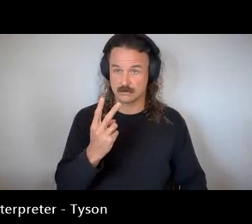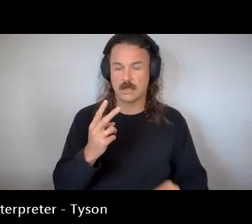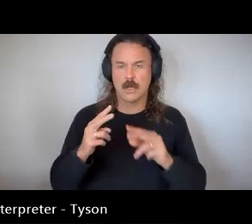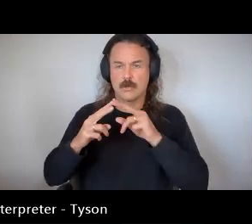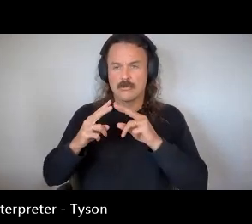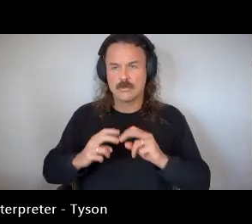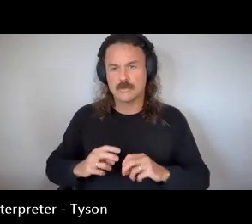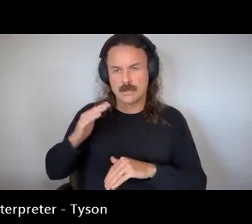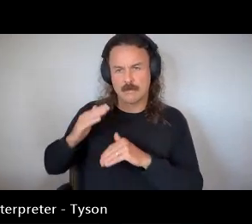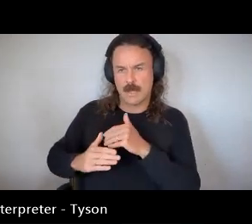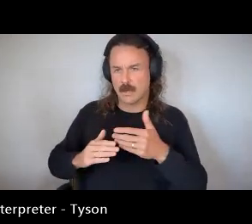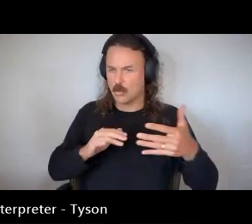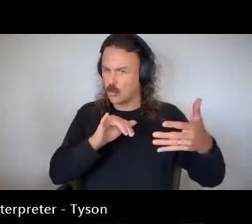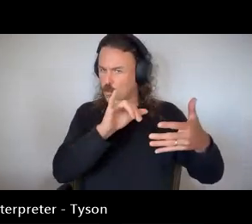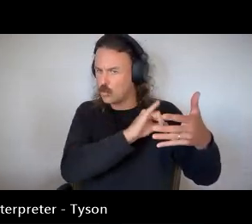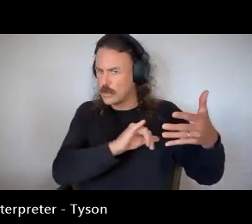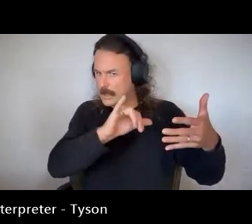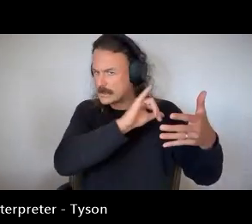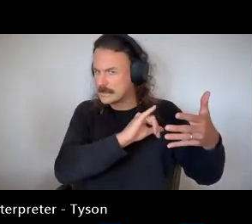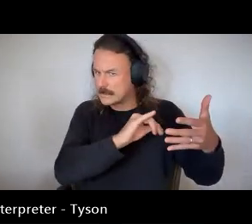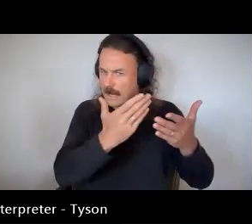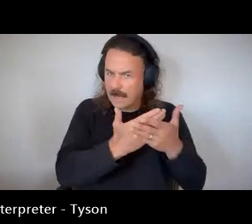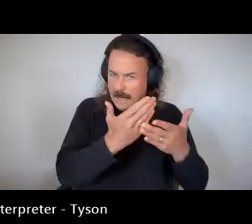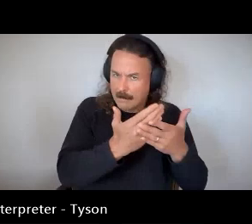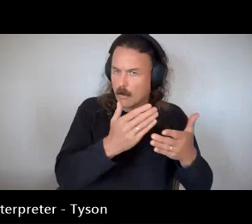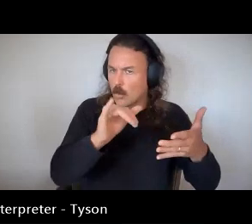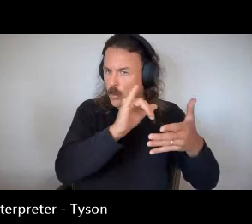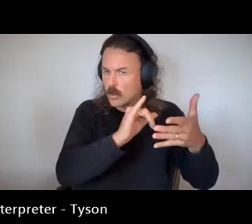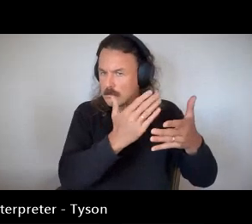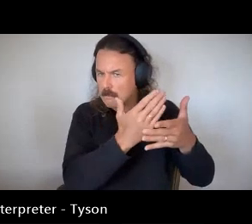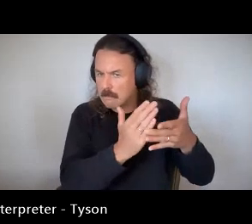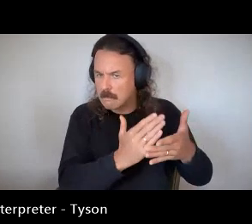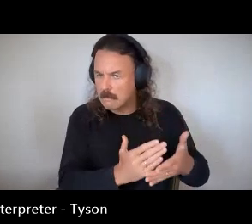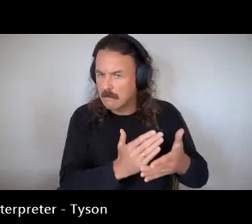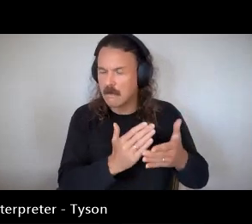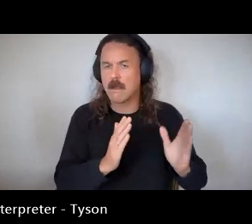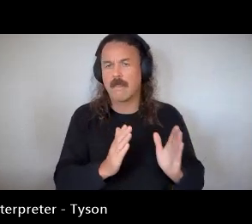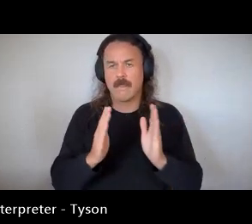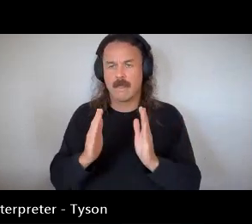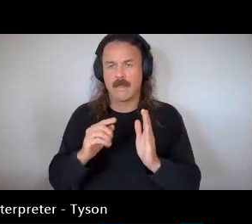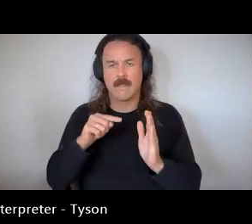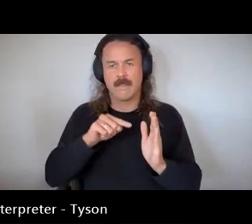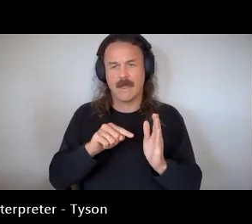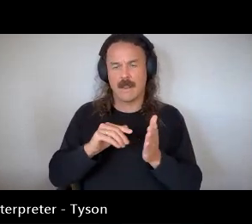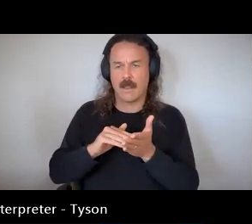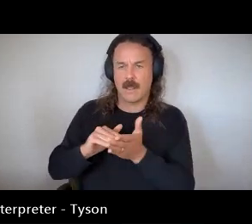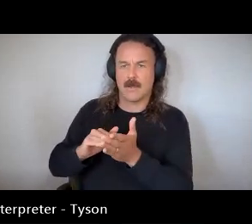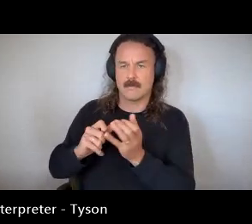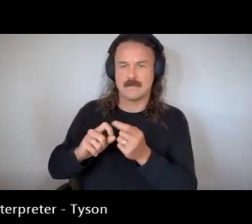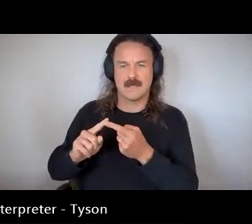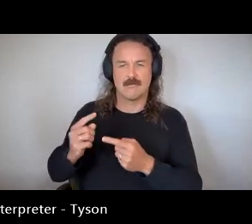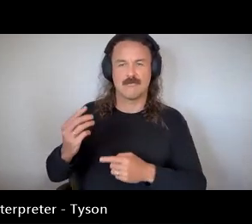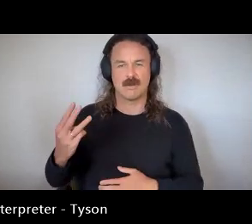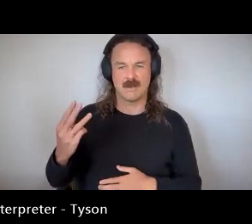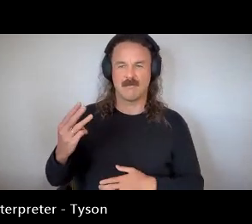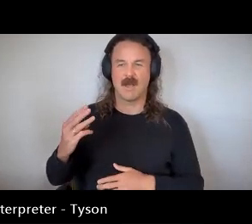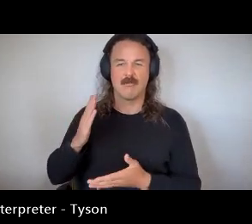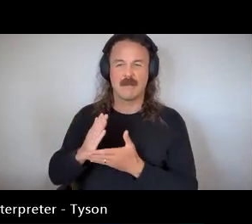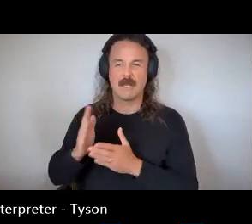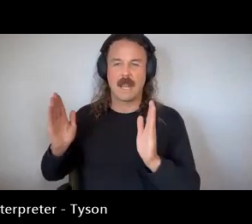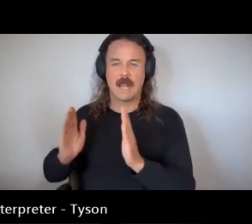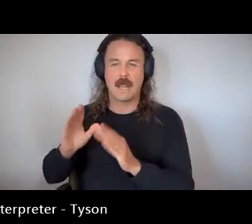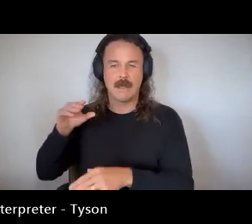approach, which then informed the stage 3 actual trial. So we were less involved in stage 3. We also